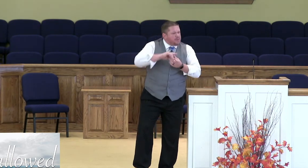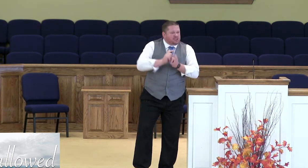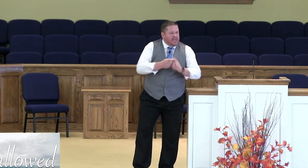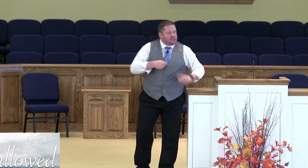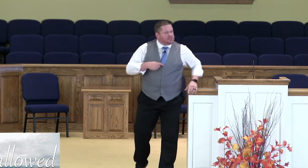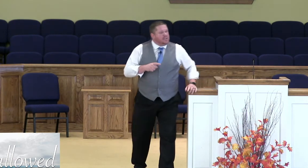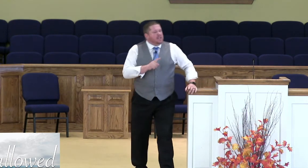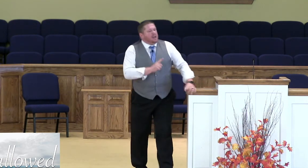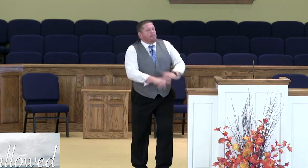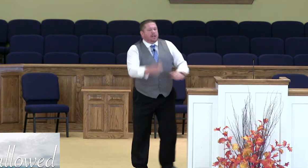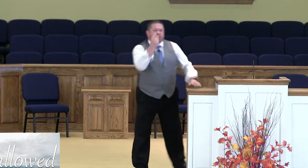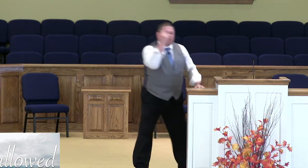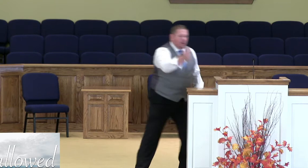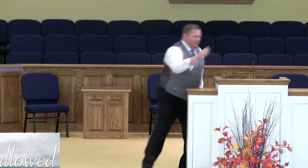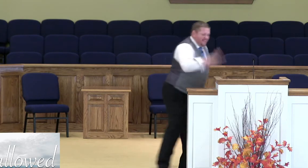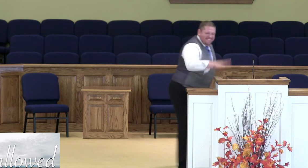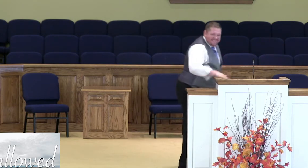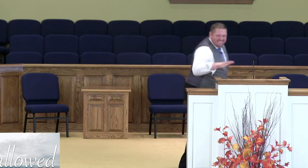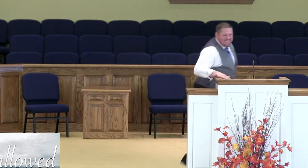let the Holy Spirit change us. But